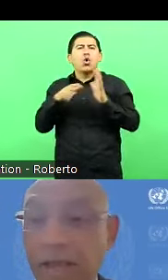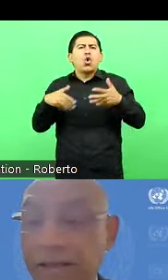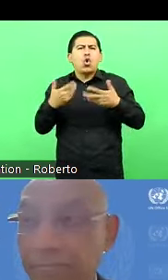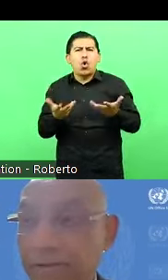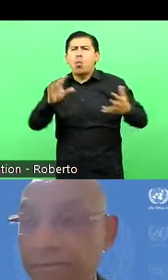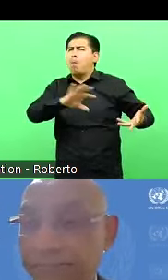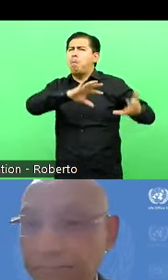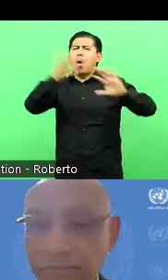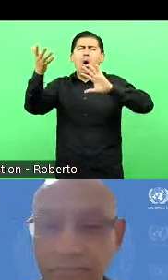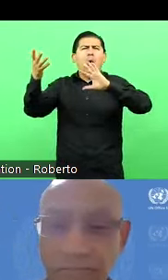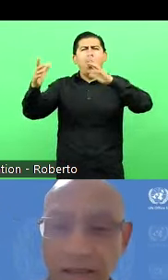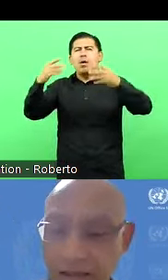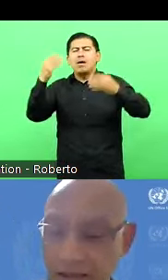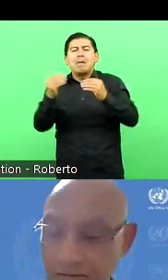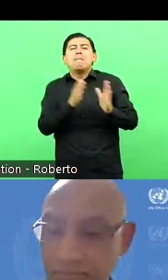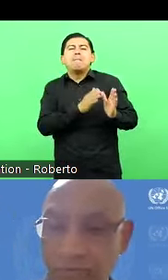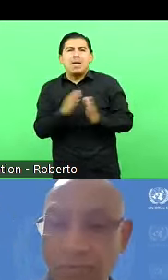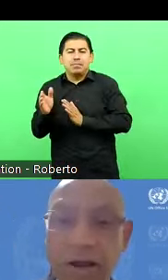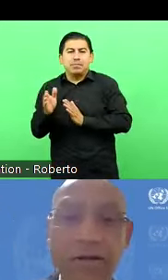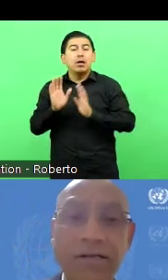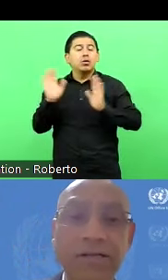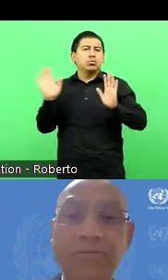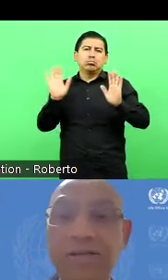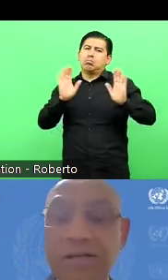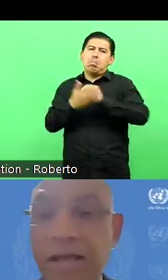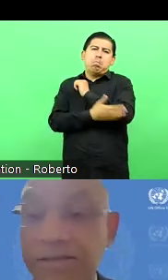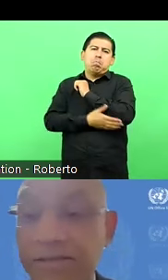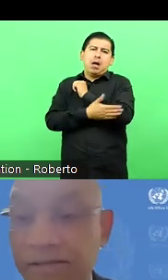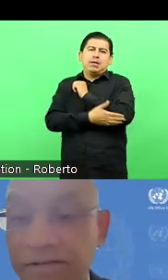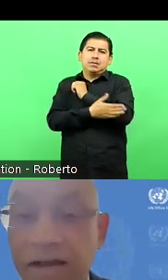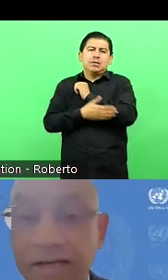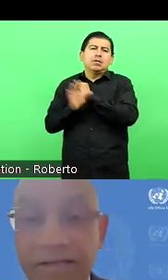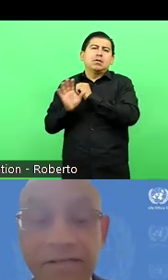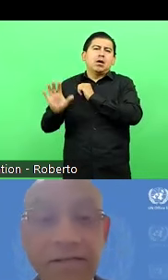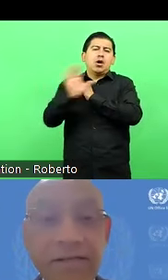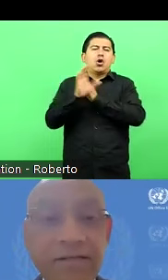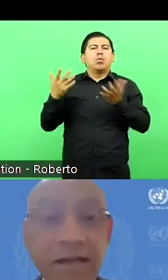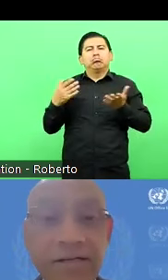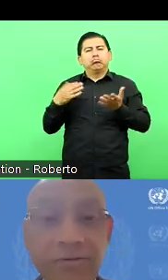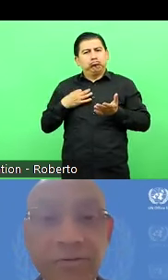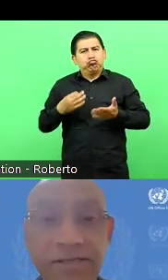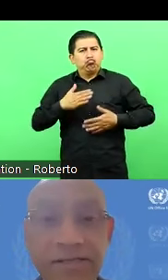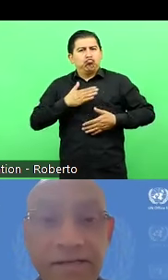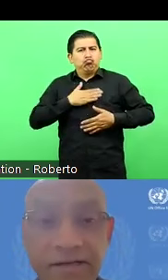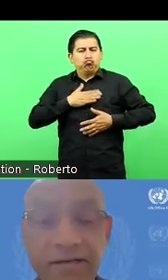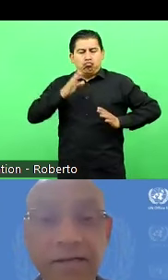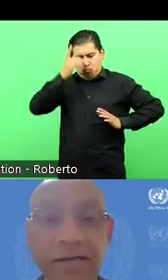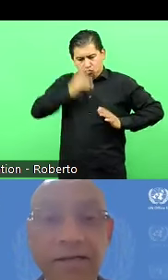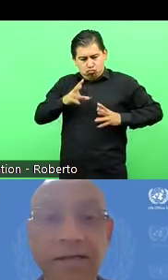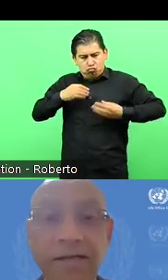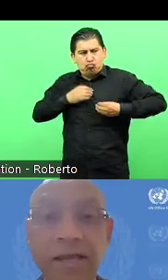voluntary agreement with 4 priorities of action and 7 targets. The targets you can see